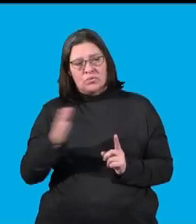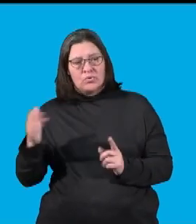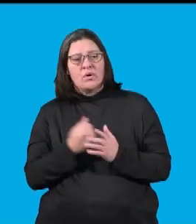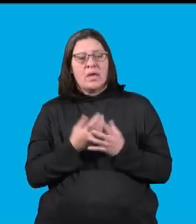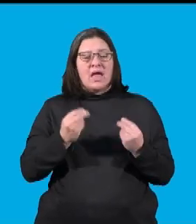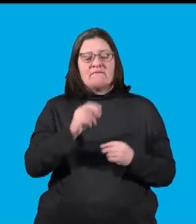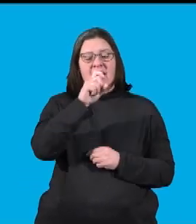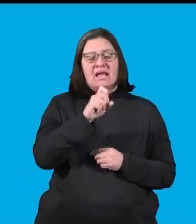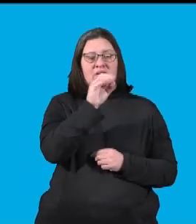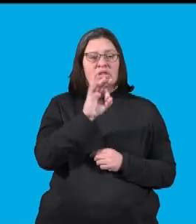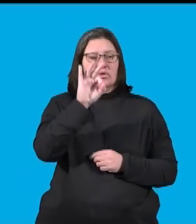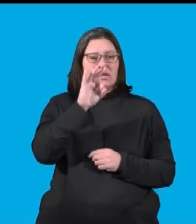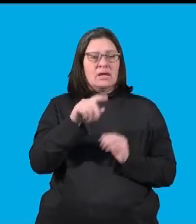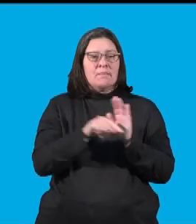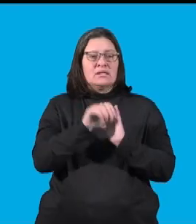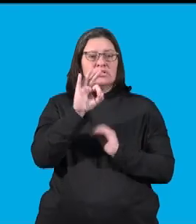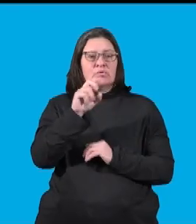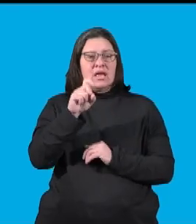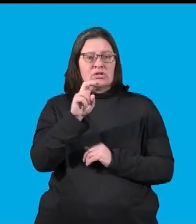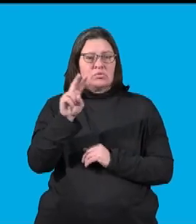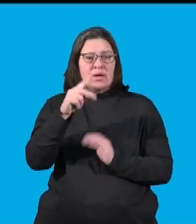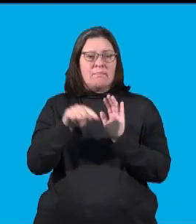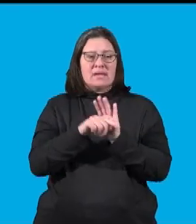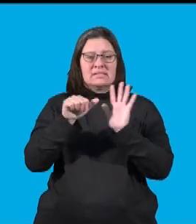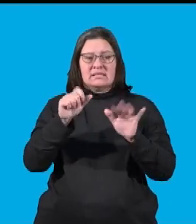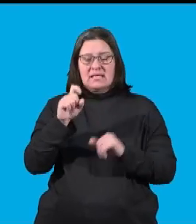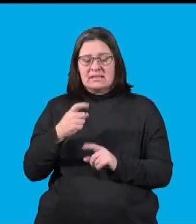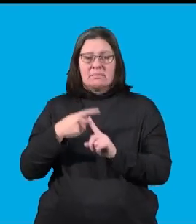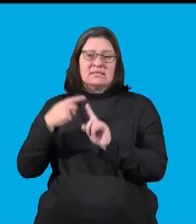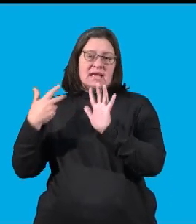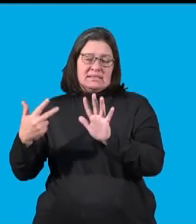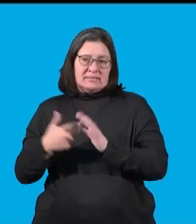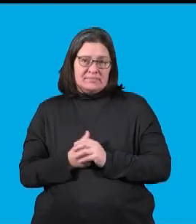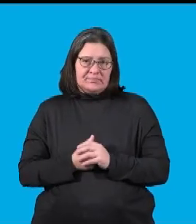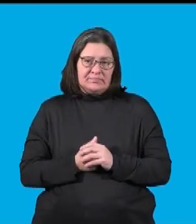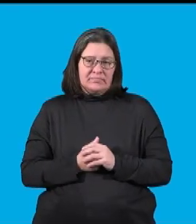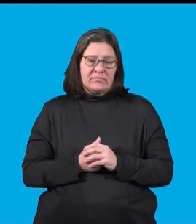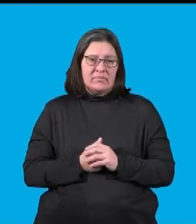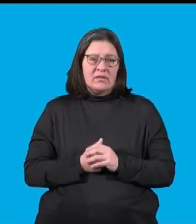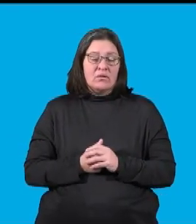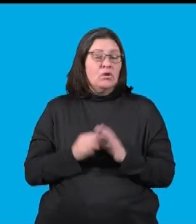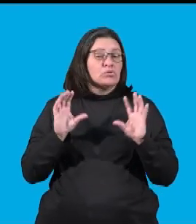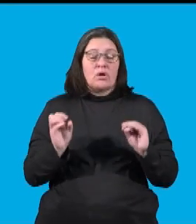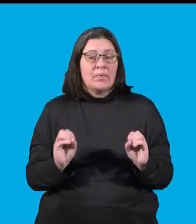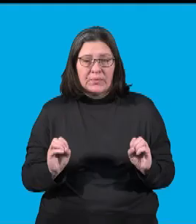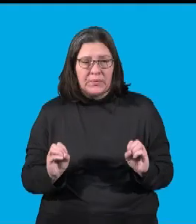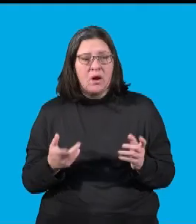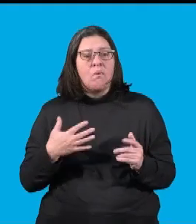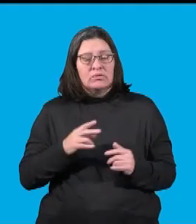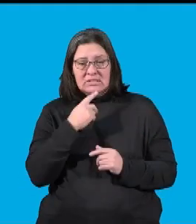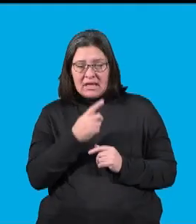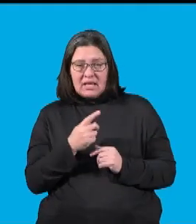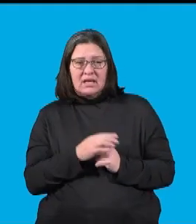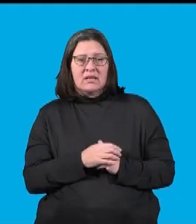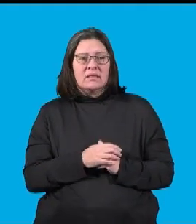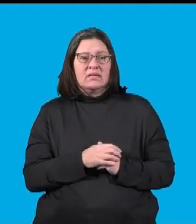that equation and we end up with x cubed minus 3x squared minus 6x plus 8. We don't stop there because we